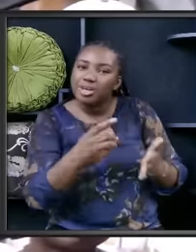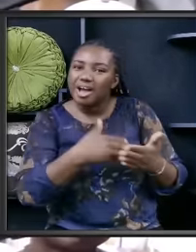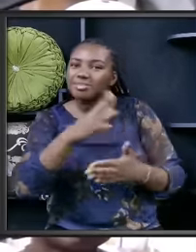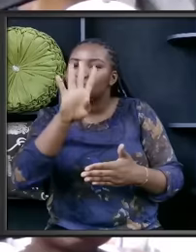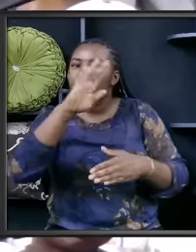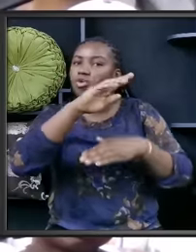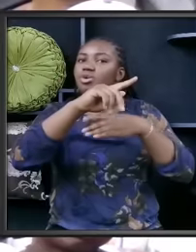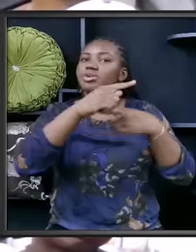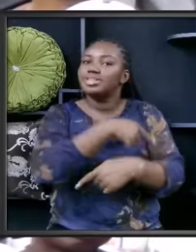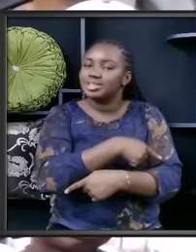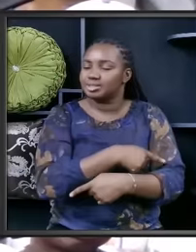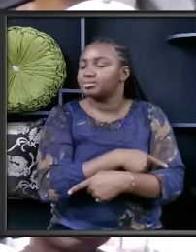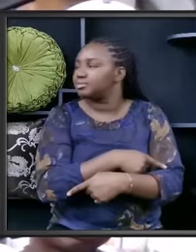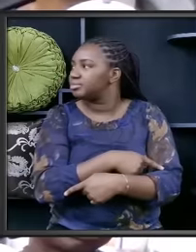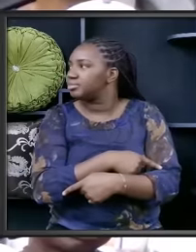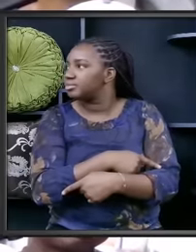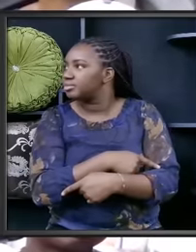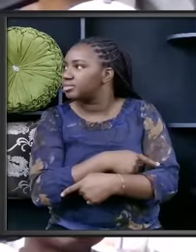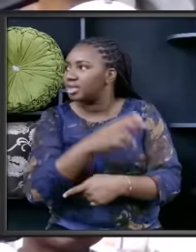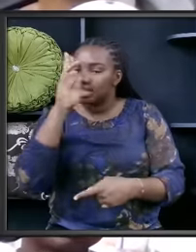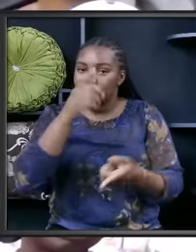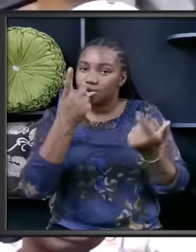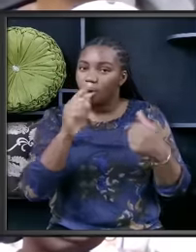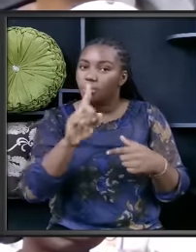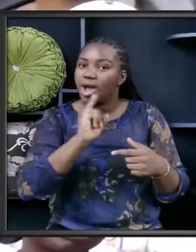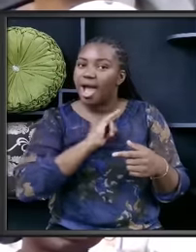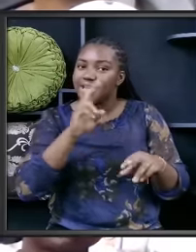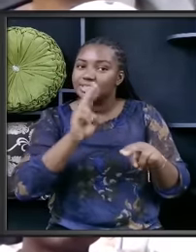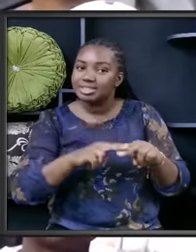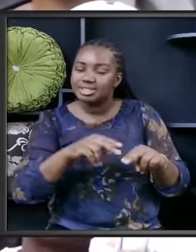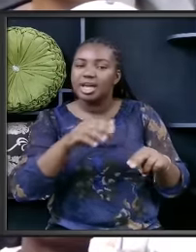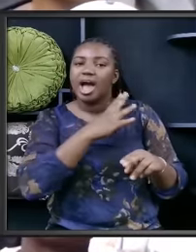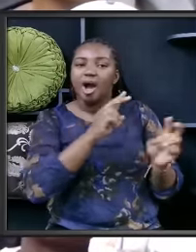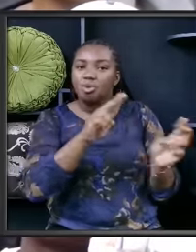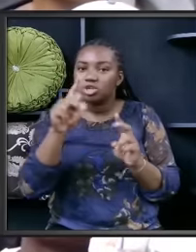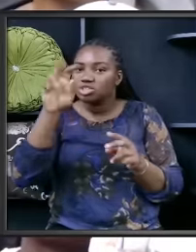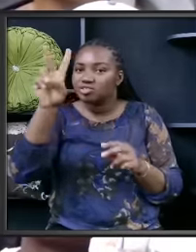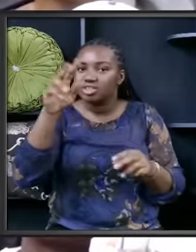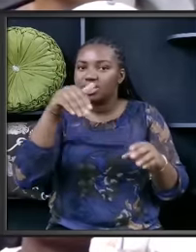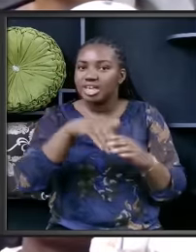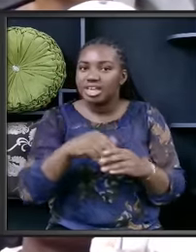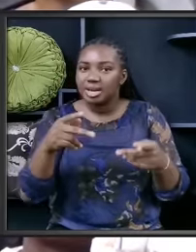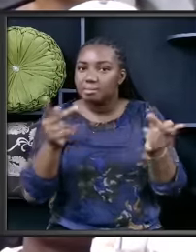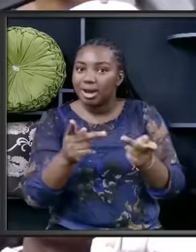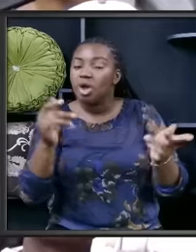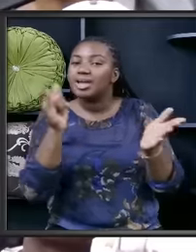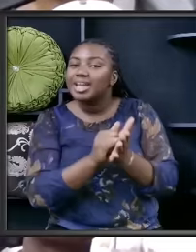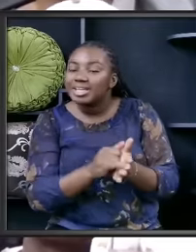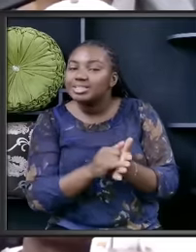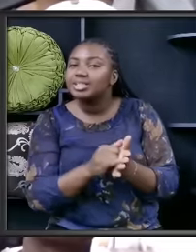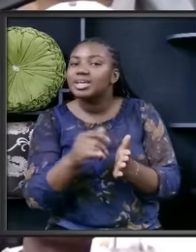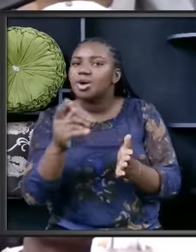4 days, now income where I sit down, they watch TV for Palo. Can't drag me, say, make I come. Say that document,